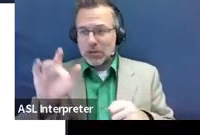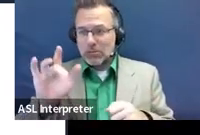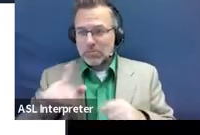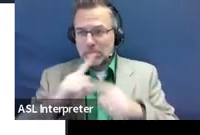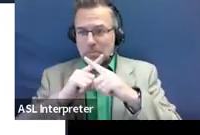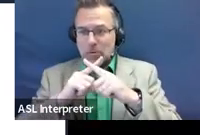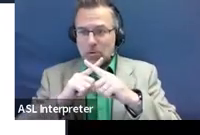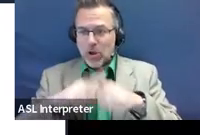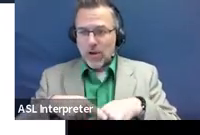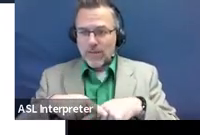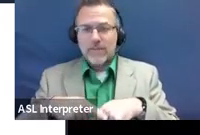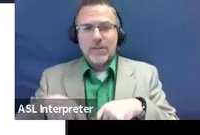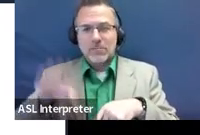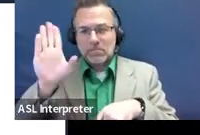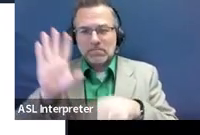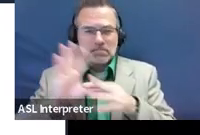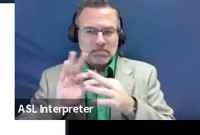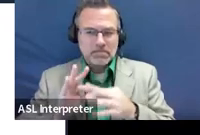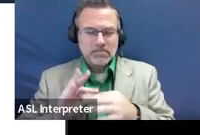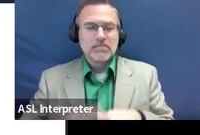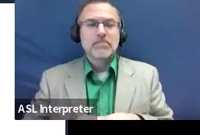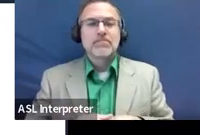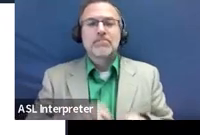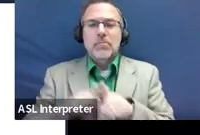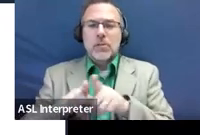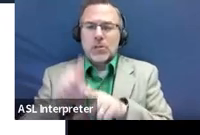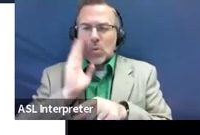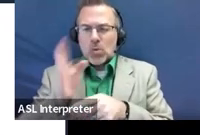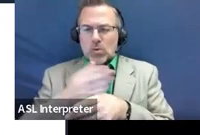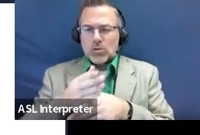we'll also share some resources at the end.